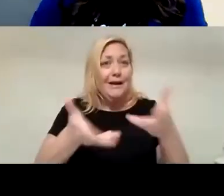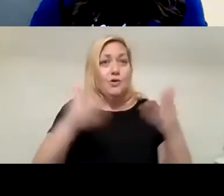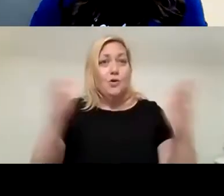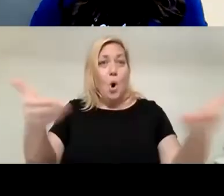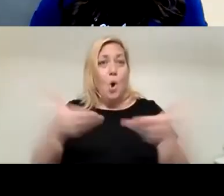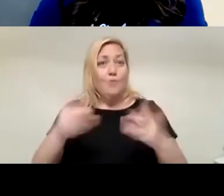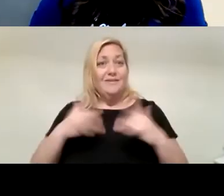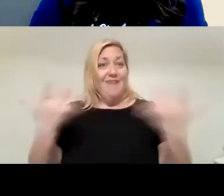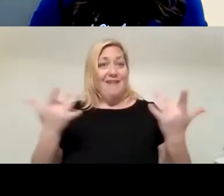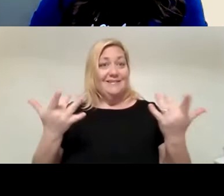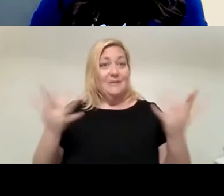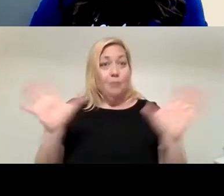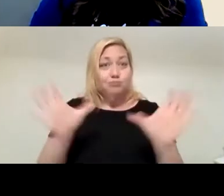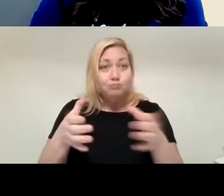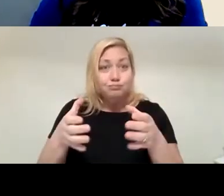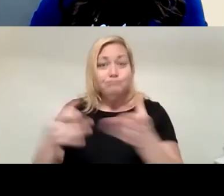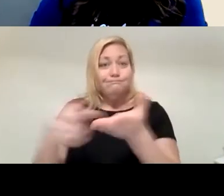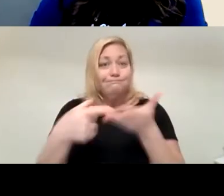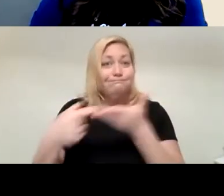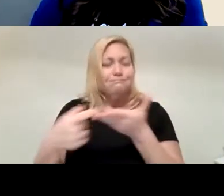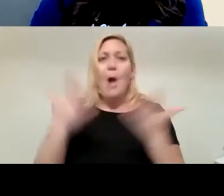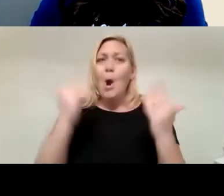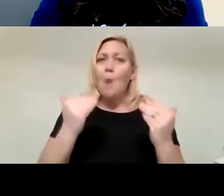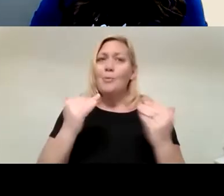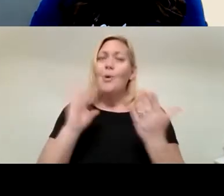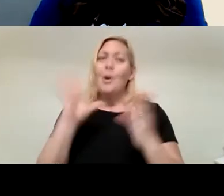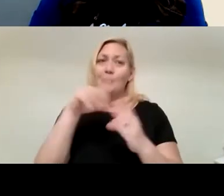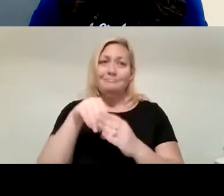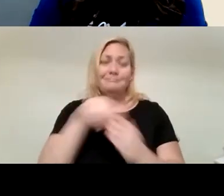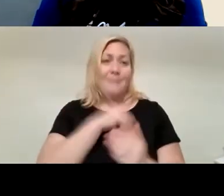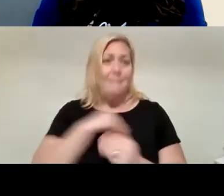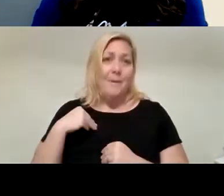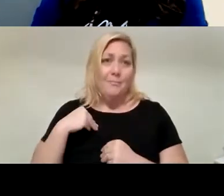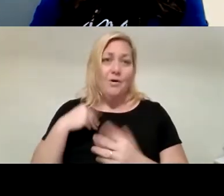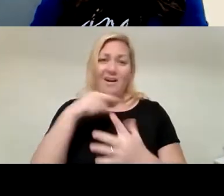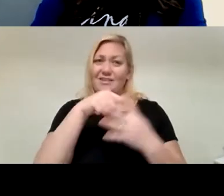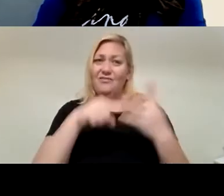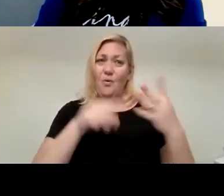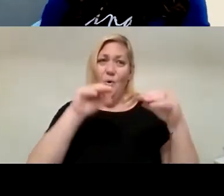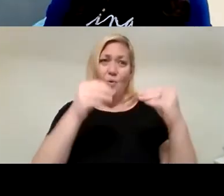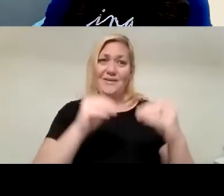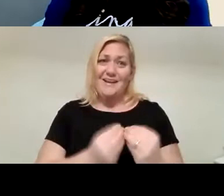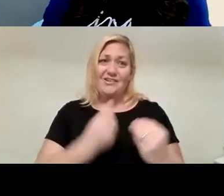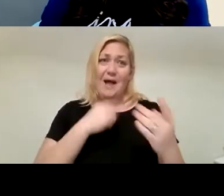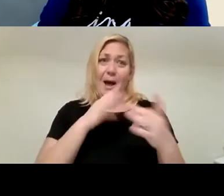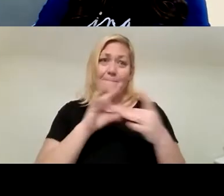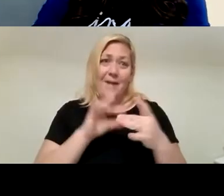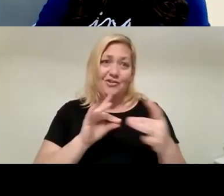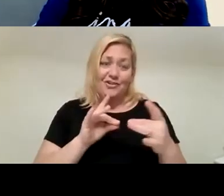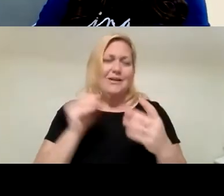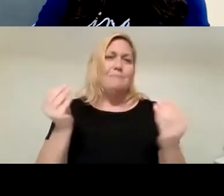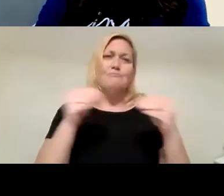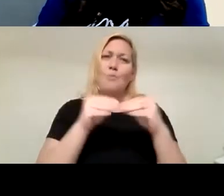like this. And so I hope you all become a member of all these 4 organizations that I mentioned and so much